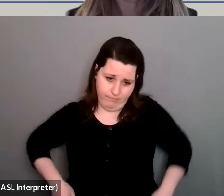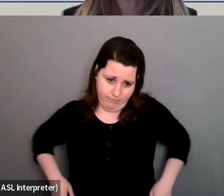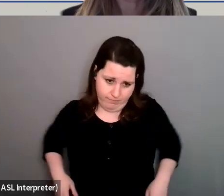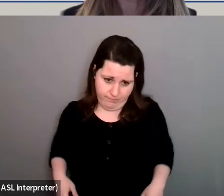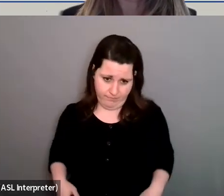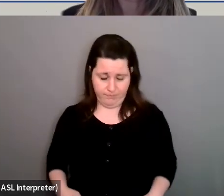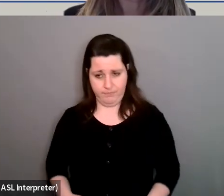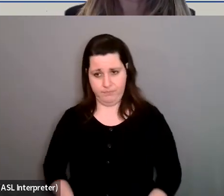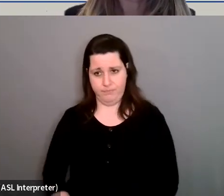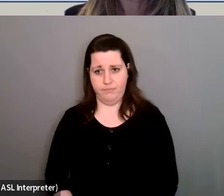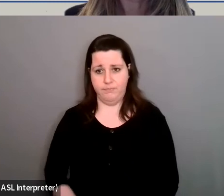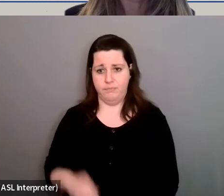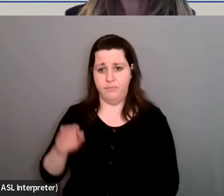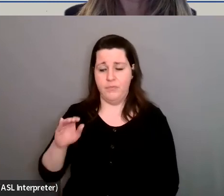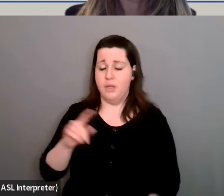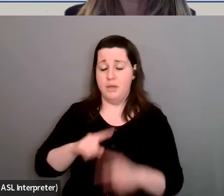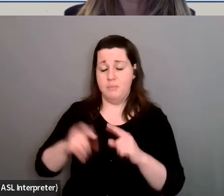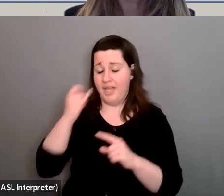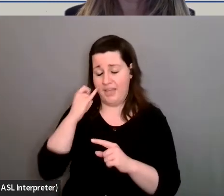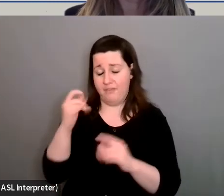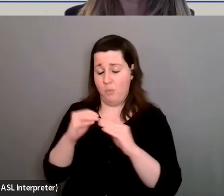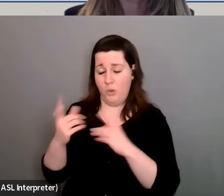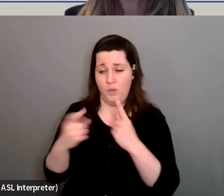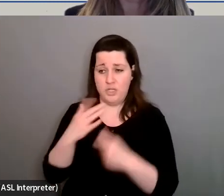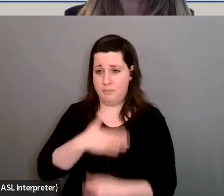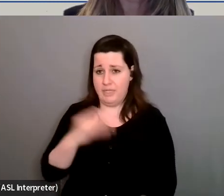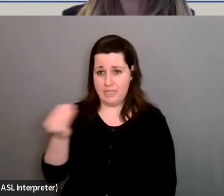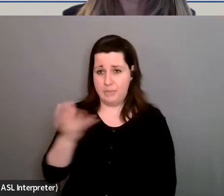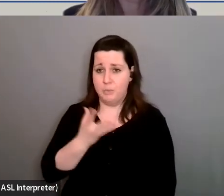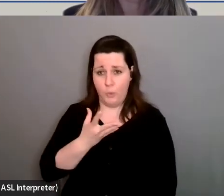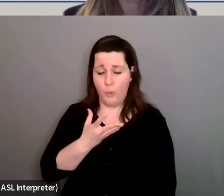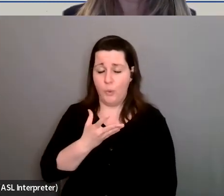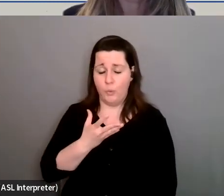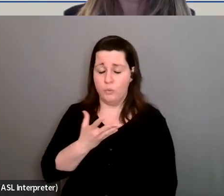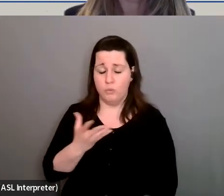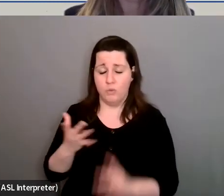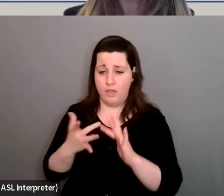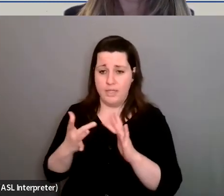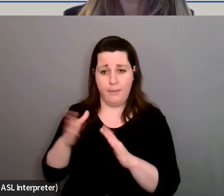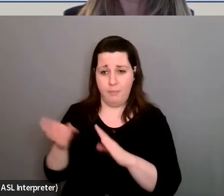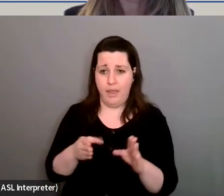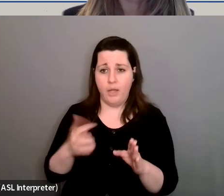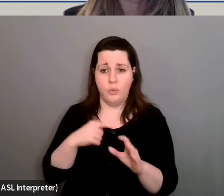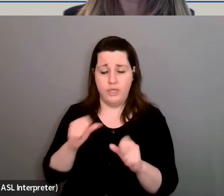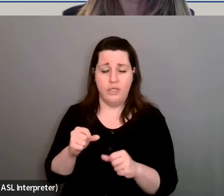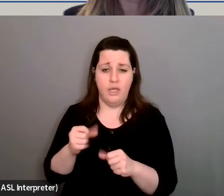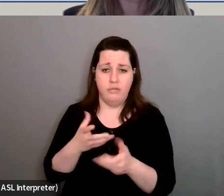But I do encourage you to reach out if you have additional questions. Reach out to the plan, and we can work with you as well.